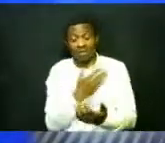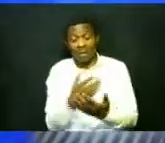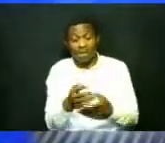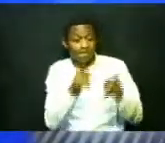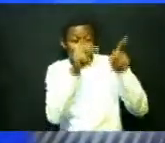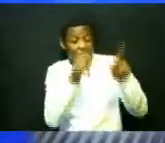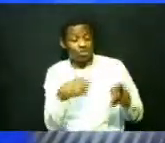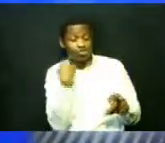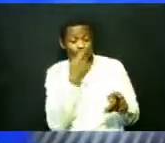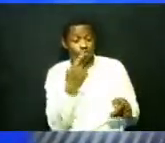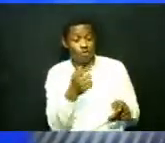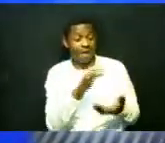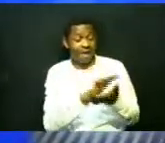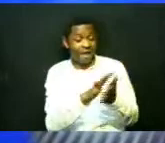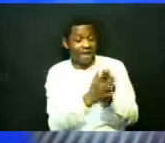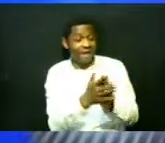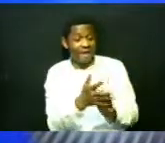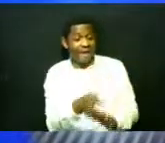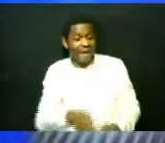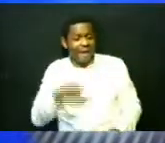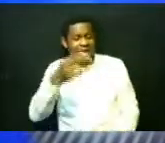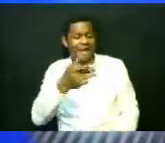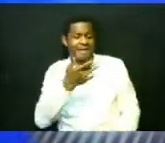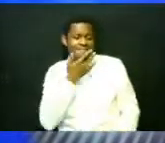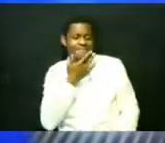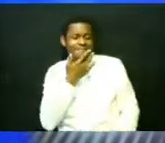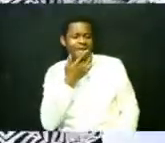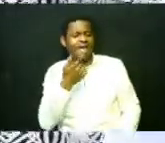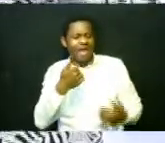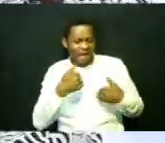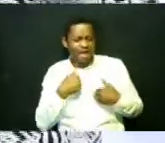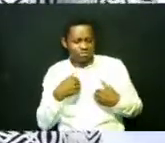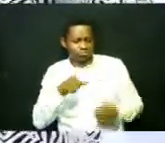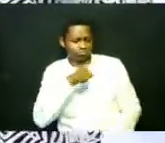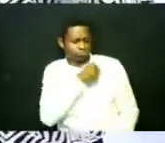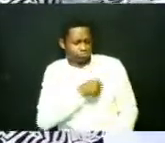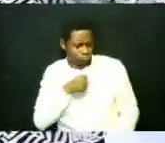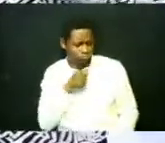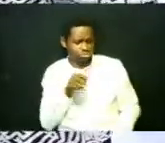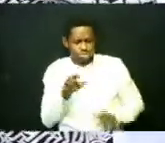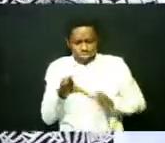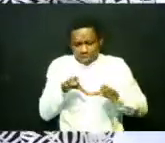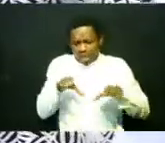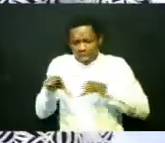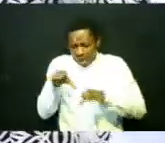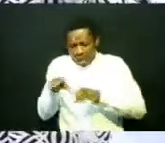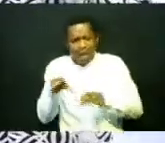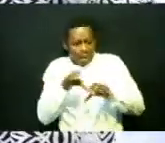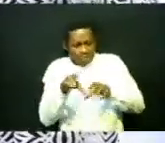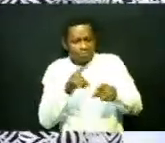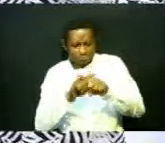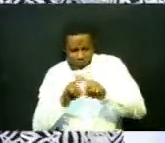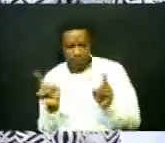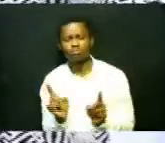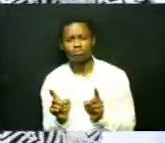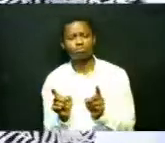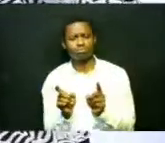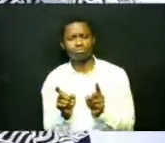highly favored exhibits some attitude. Luke chapter 1 verse